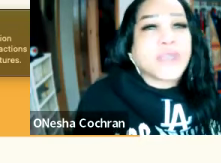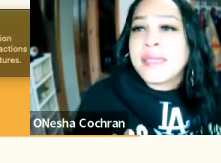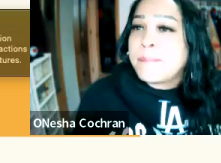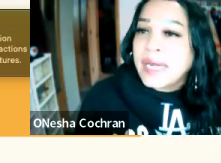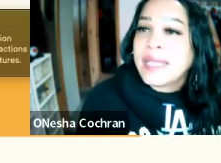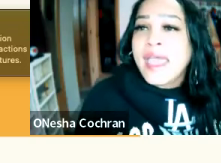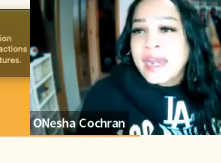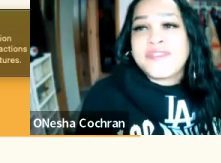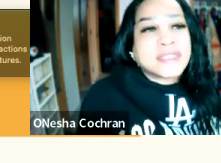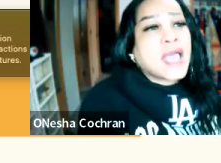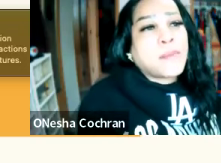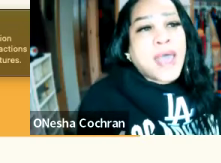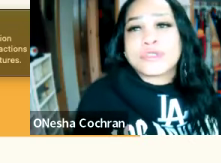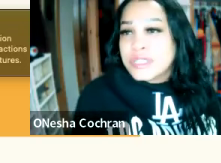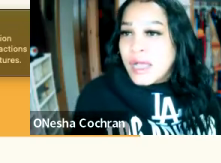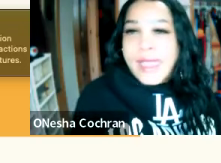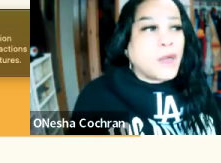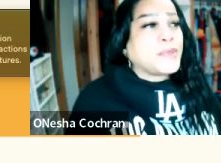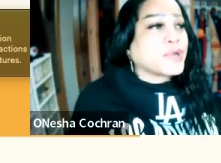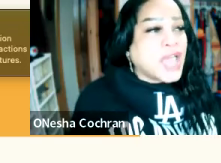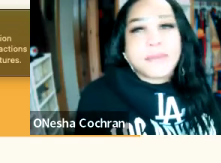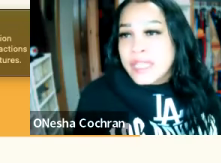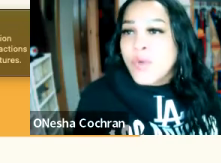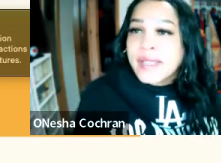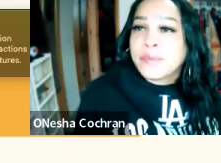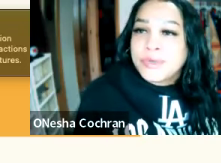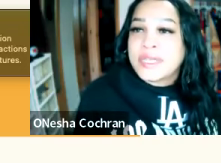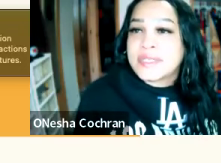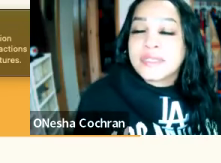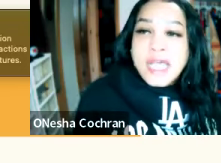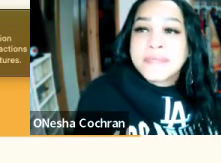not about getting money and if it's not about helping